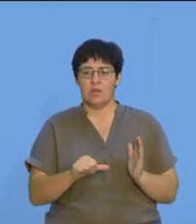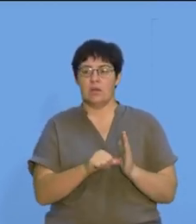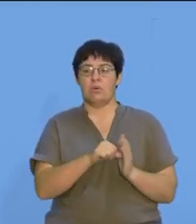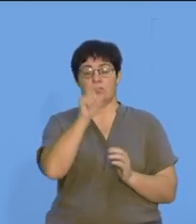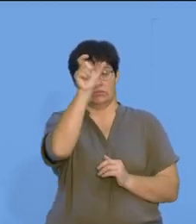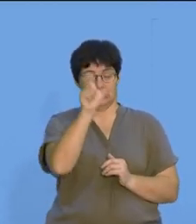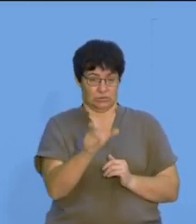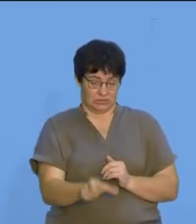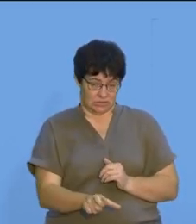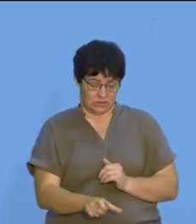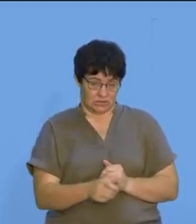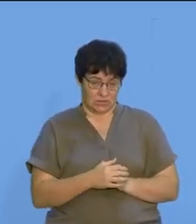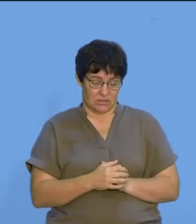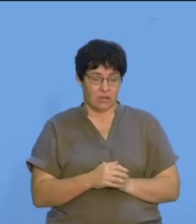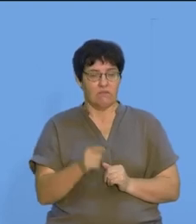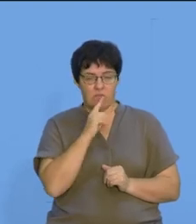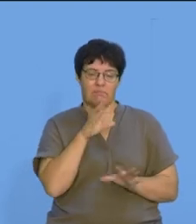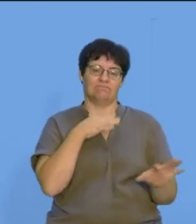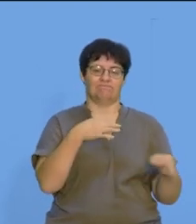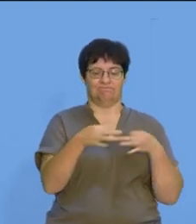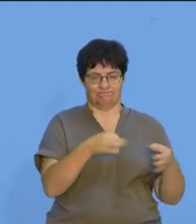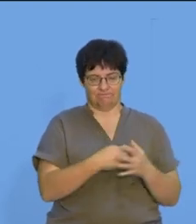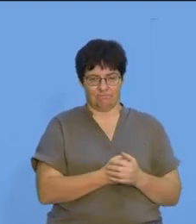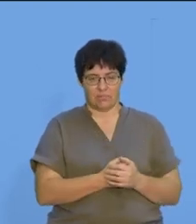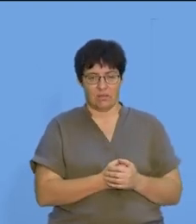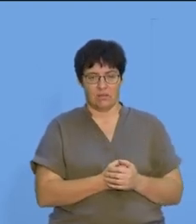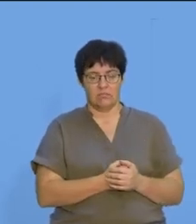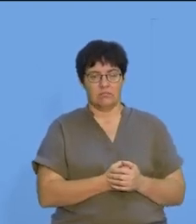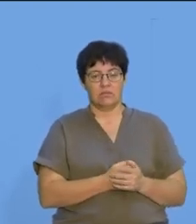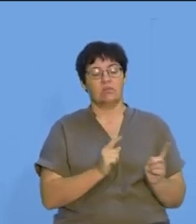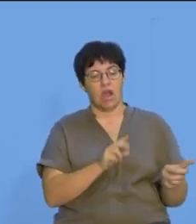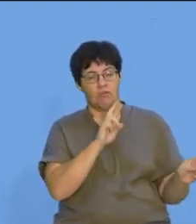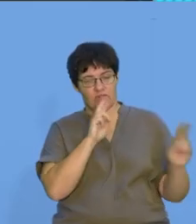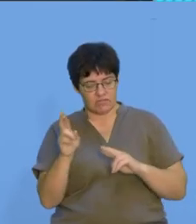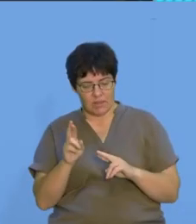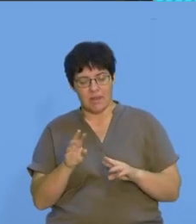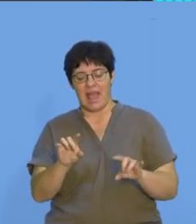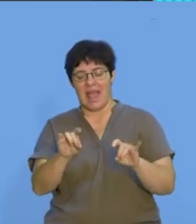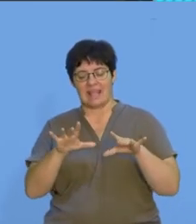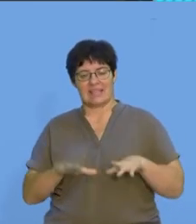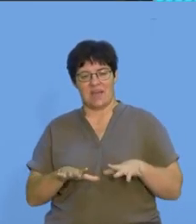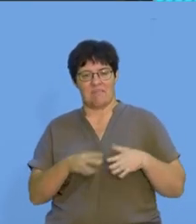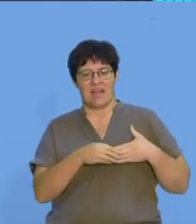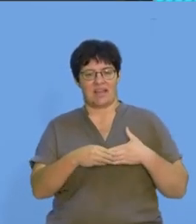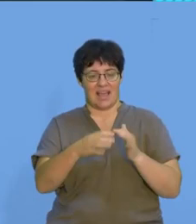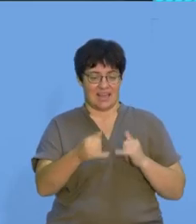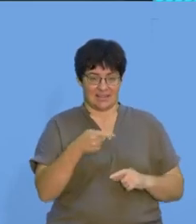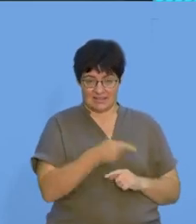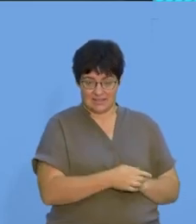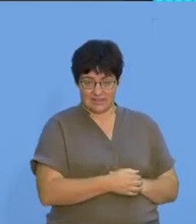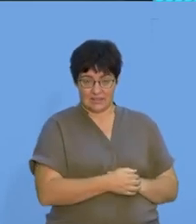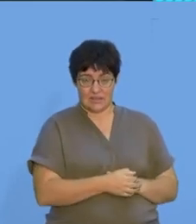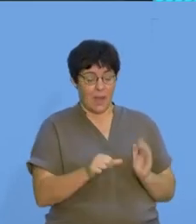very important in terms of definitions. Our point of reference then becomes our examination guidelines. Remember to capture